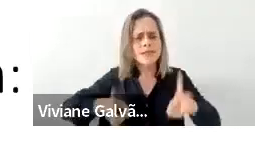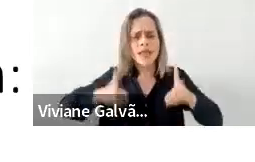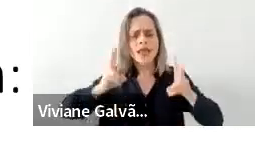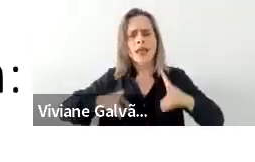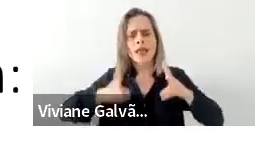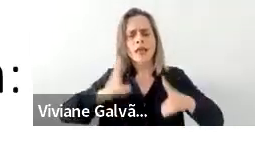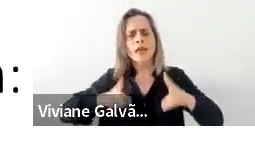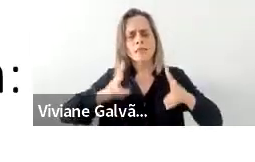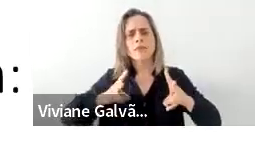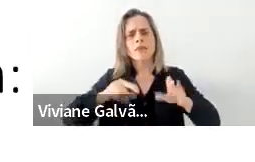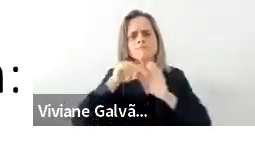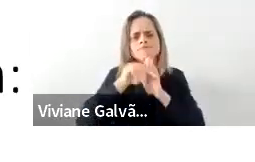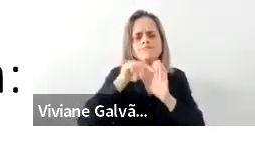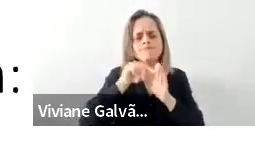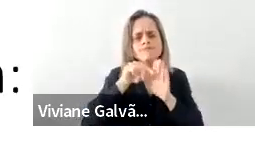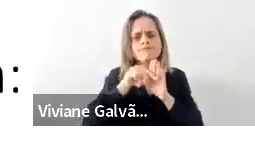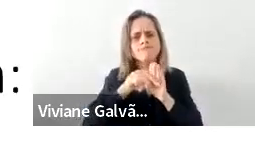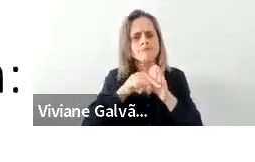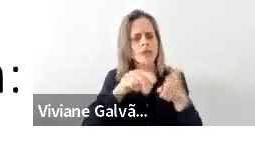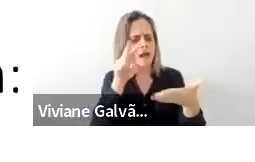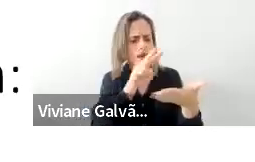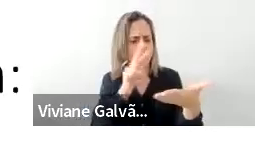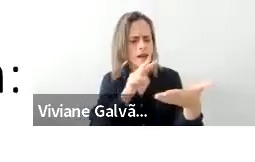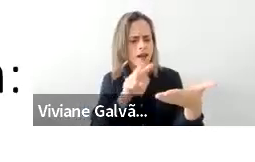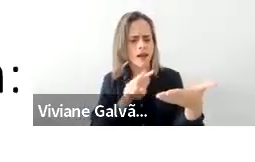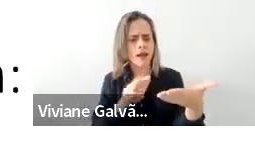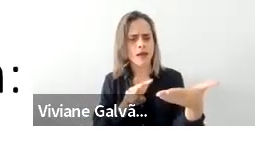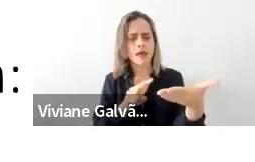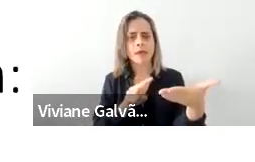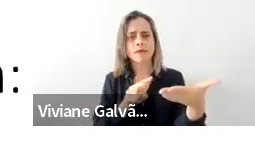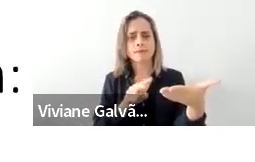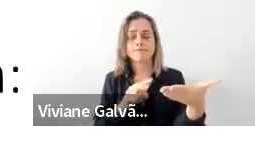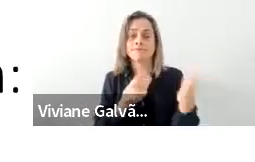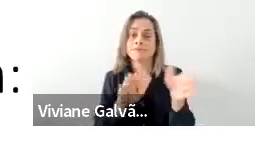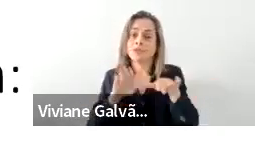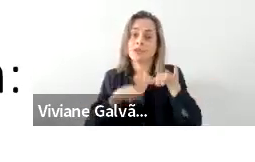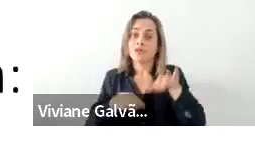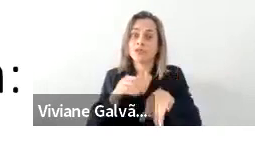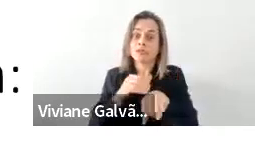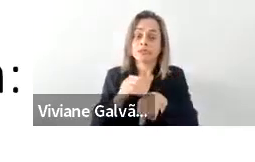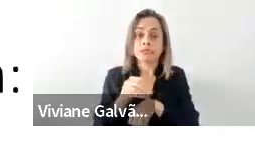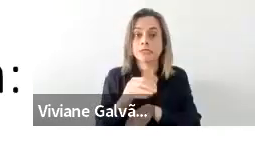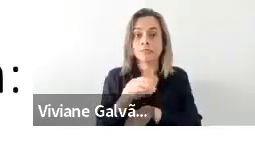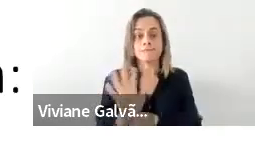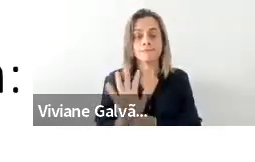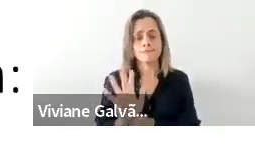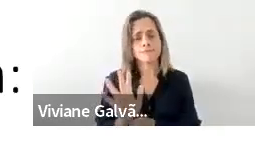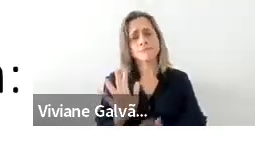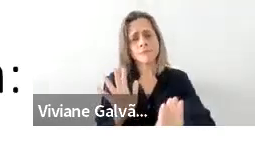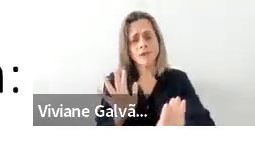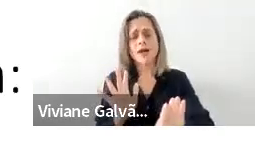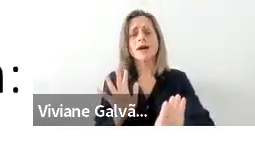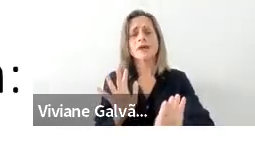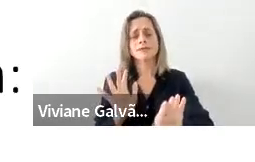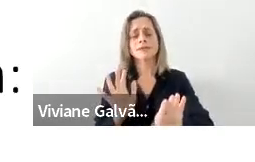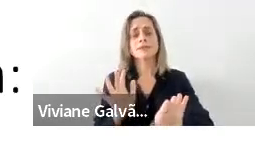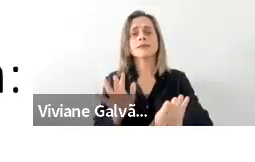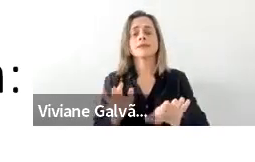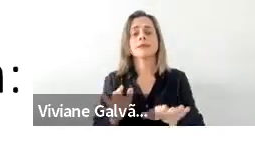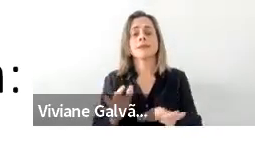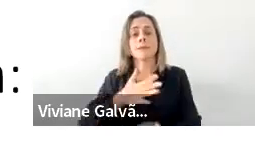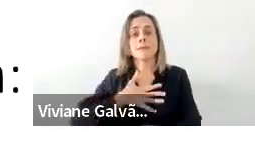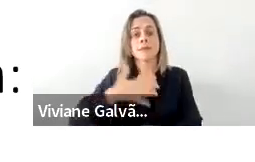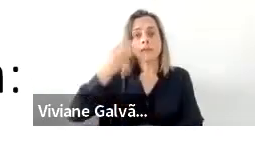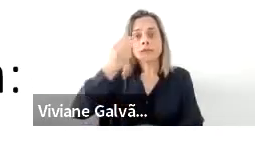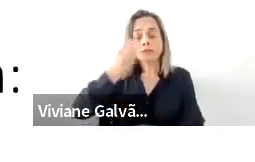probably not a good recommendation. But in looking at the relationship between Marx and Vygotsky a few years